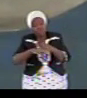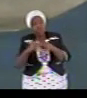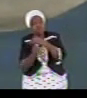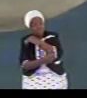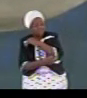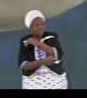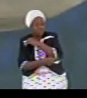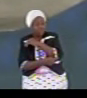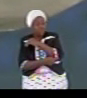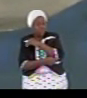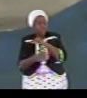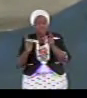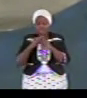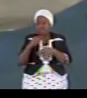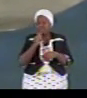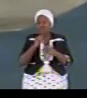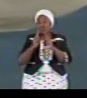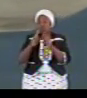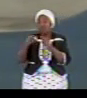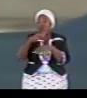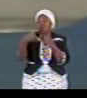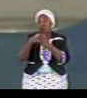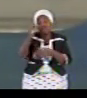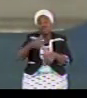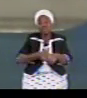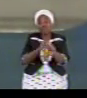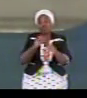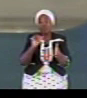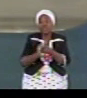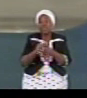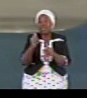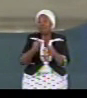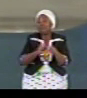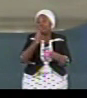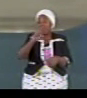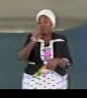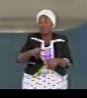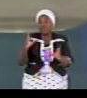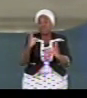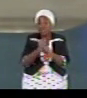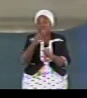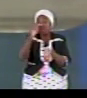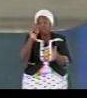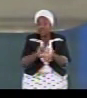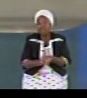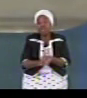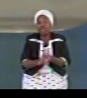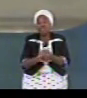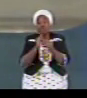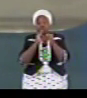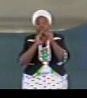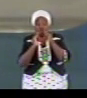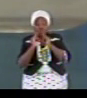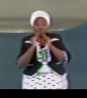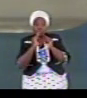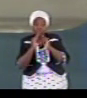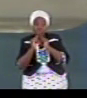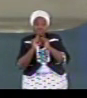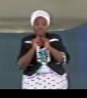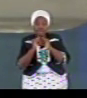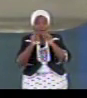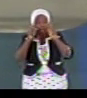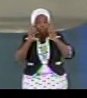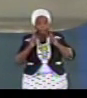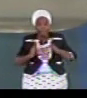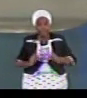temptation. He was talking to all his disciples, but everyone must take that instruction